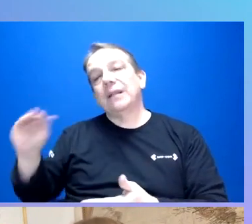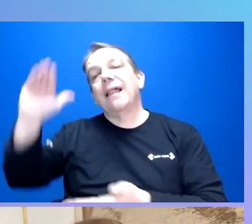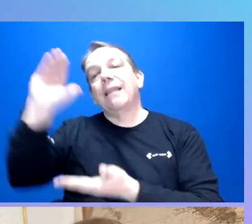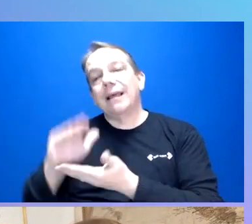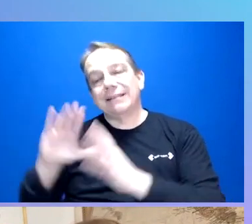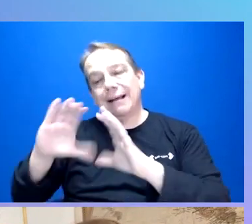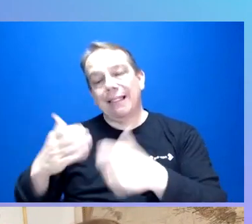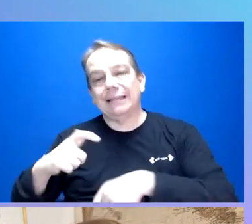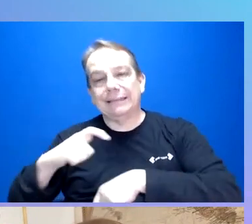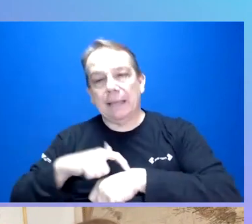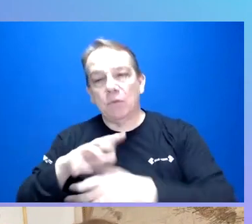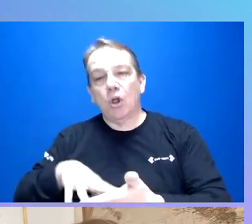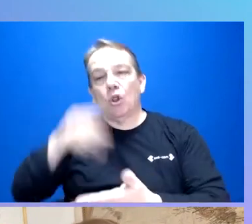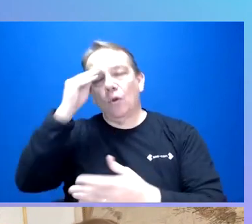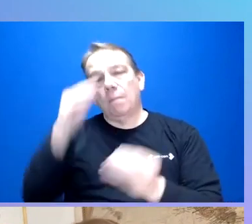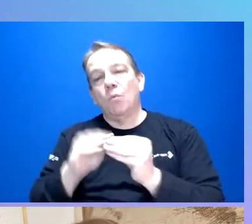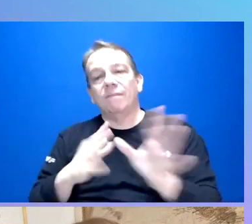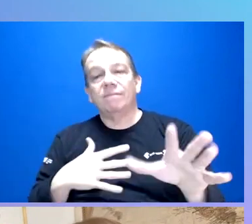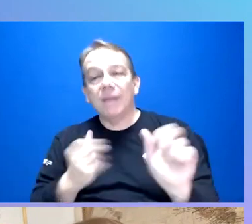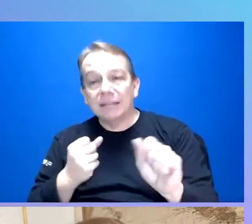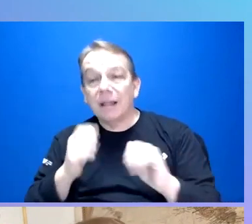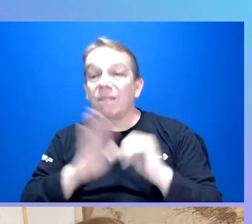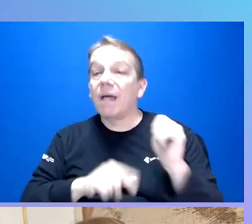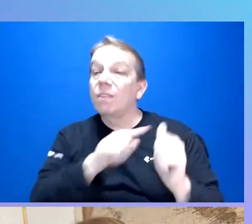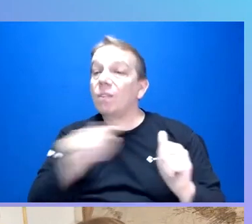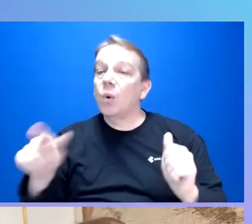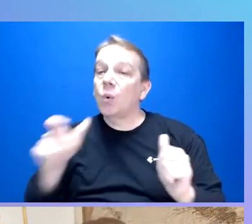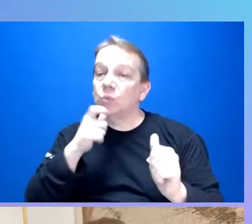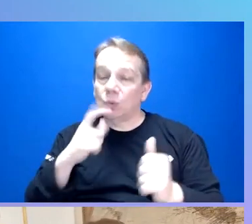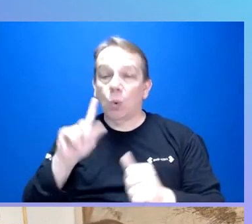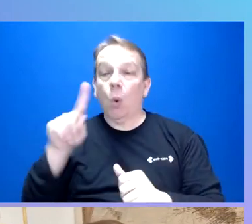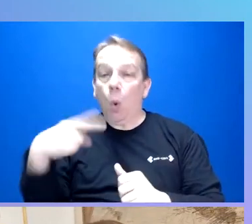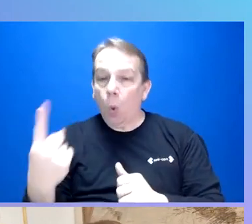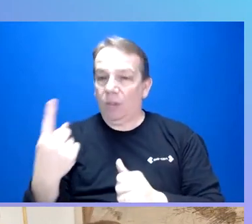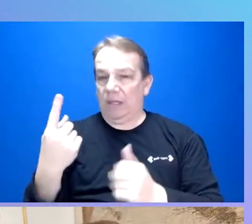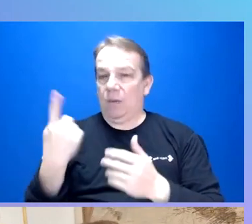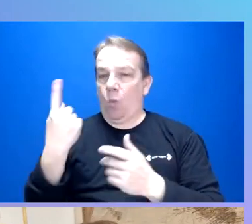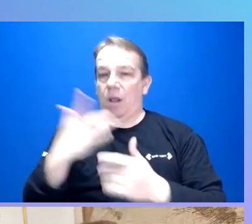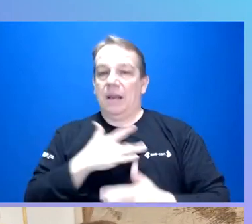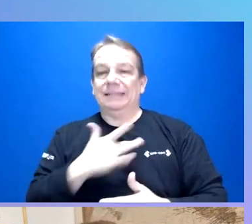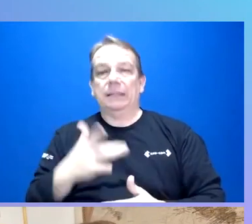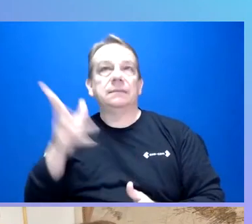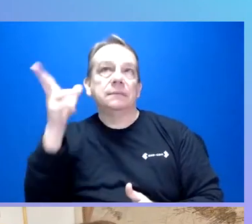achieve the same learning goals as students who did unisensory learning.